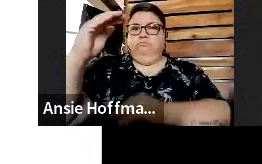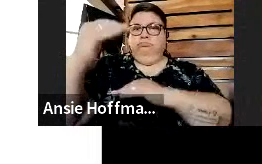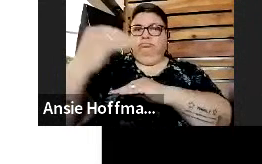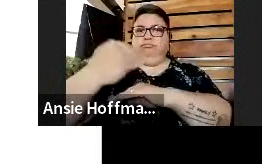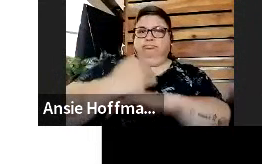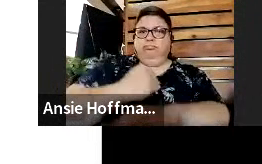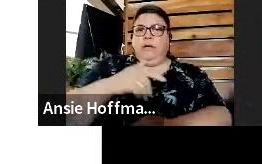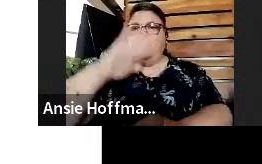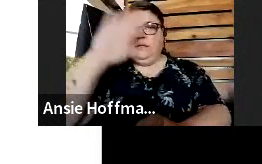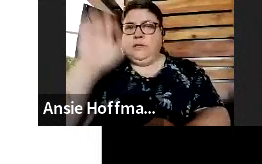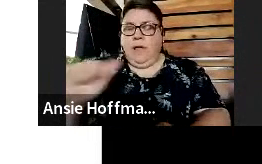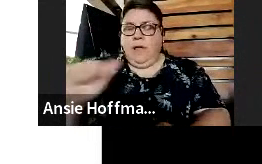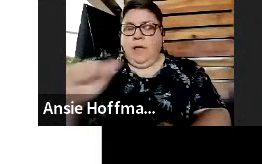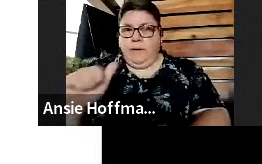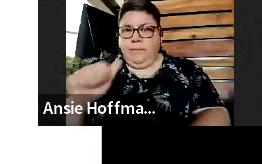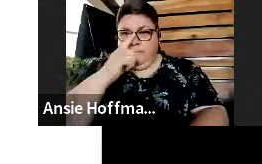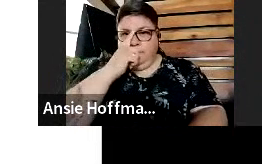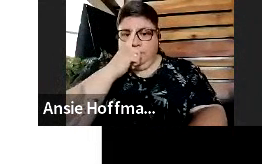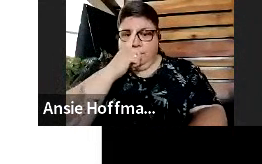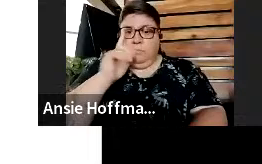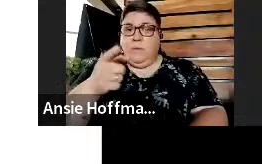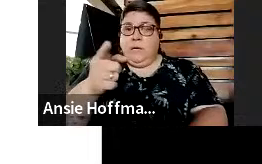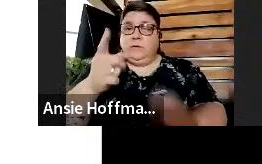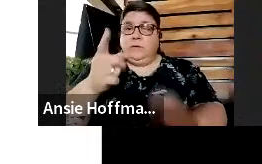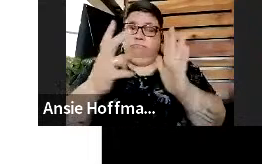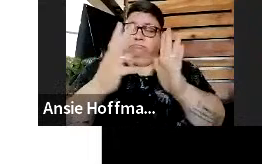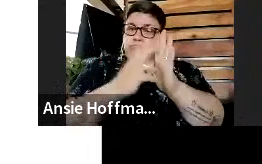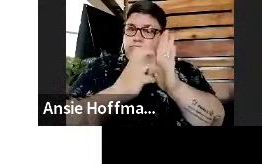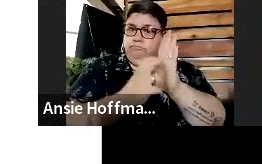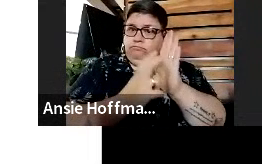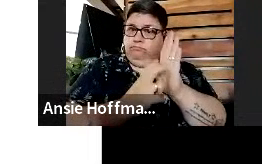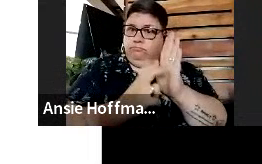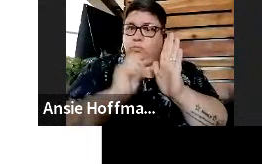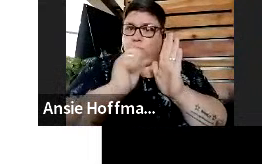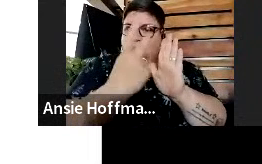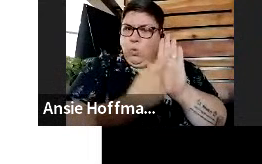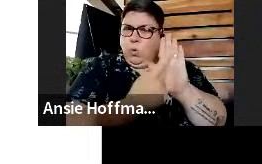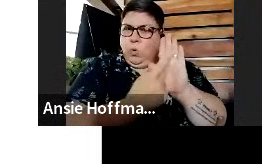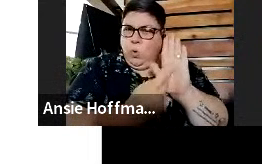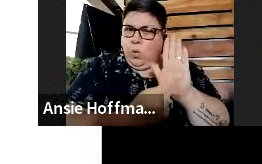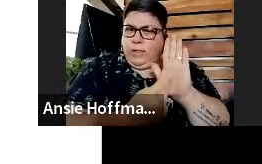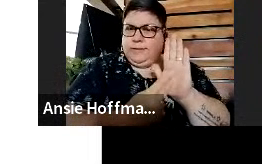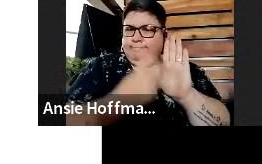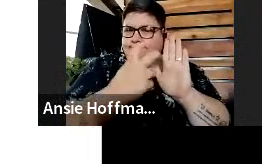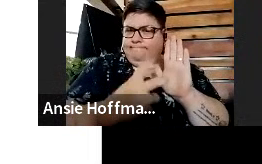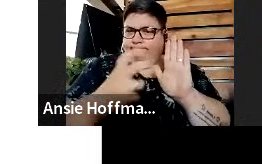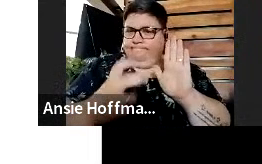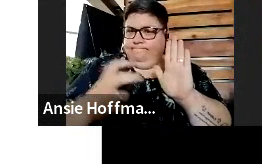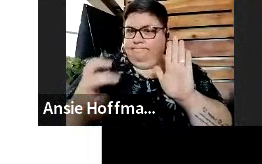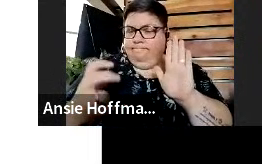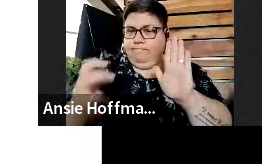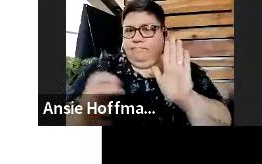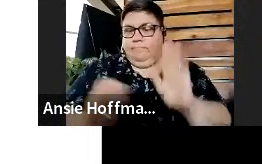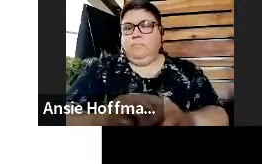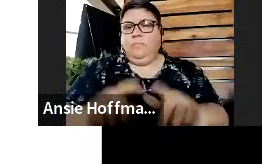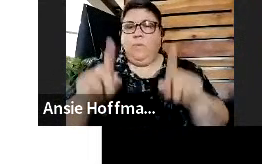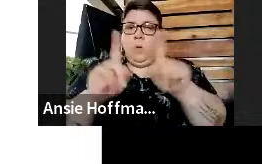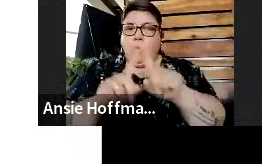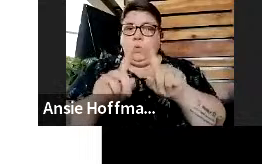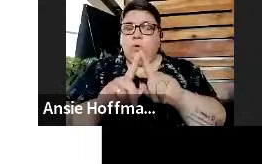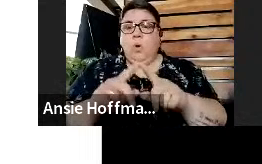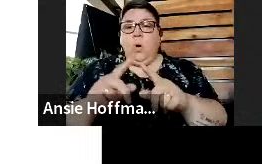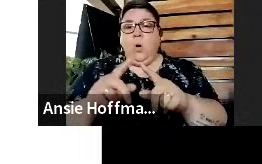must comply with the requirements as set out in the stage consignment external policy, which is also available on